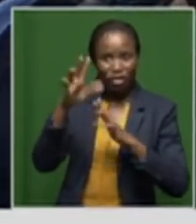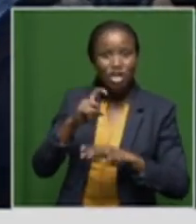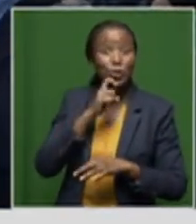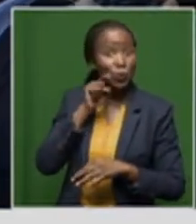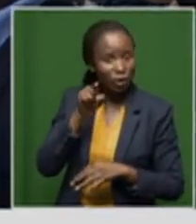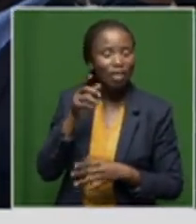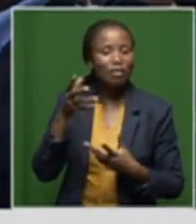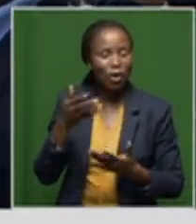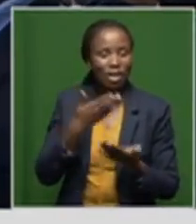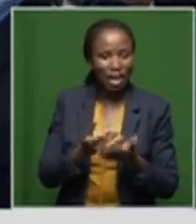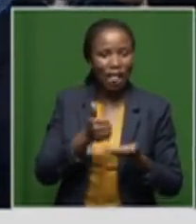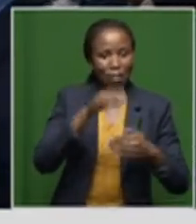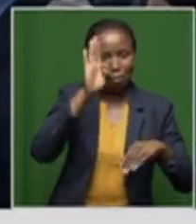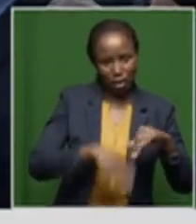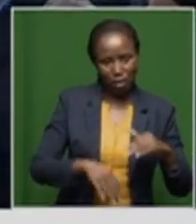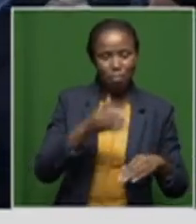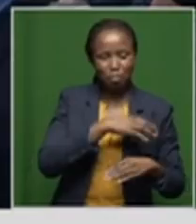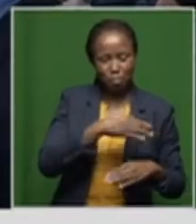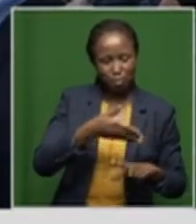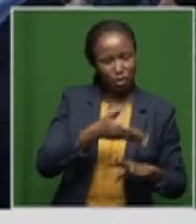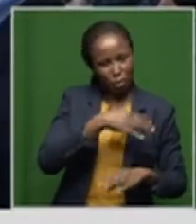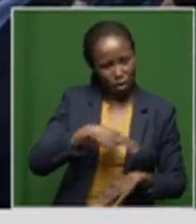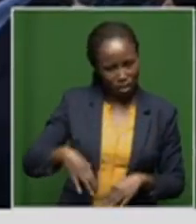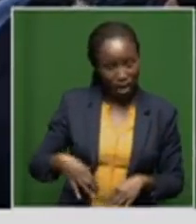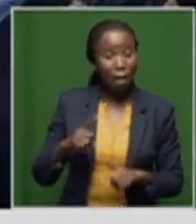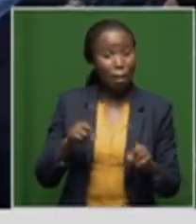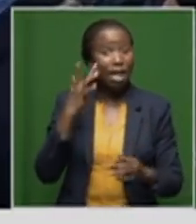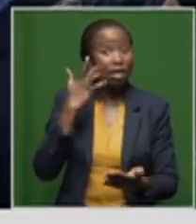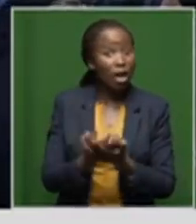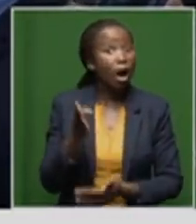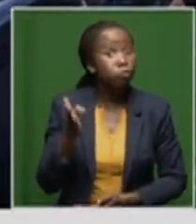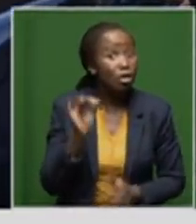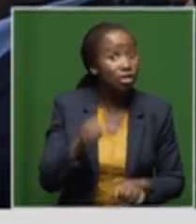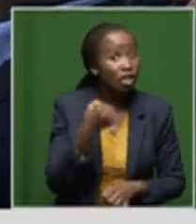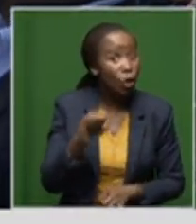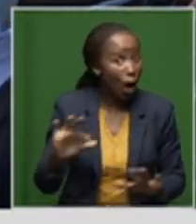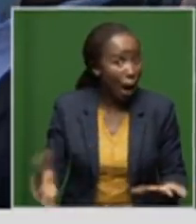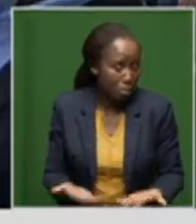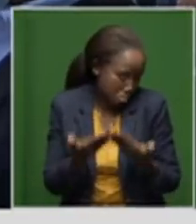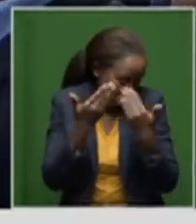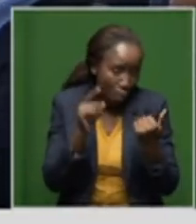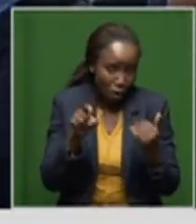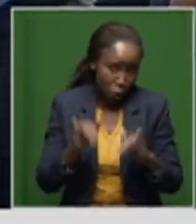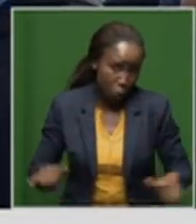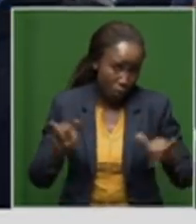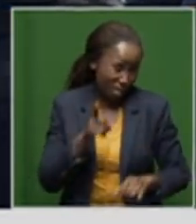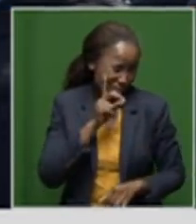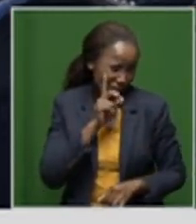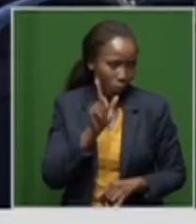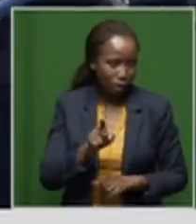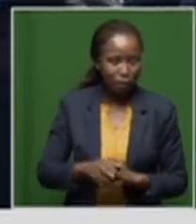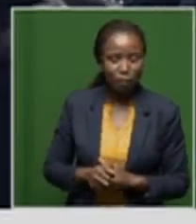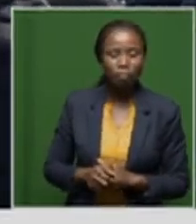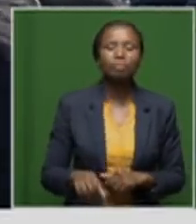actually prosecute the former president. As to whether the evidence is there to back those allegations up, we'll have to wait and see, Samgele.